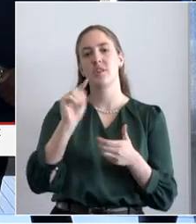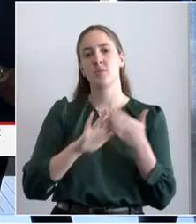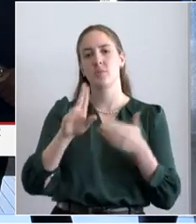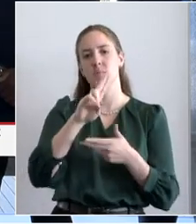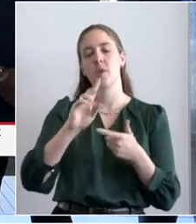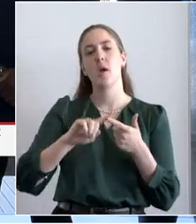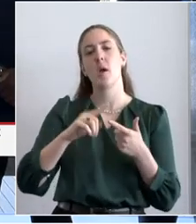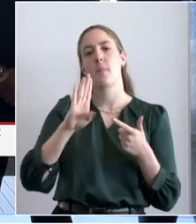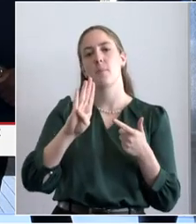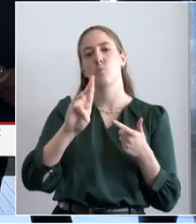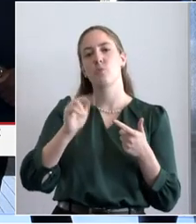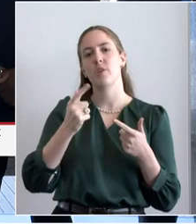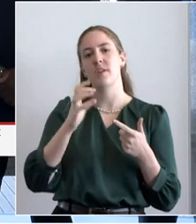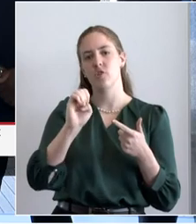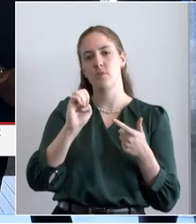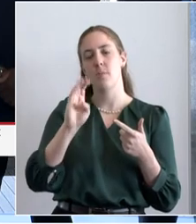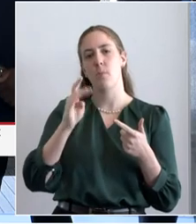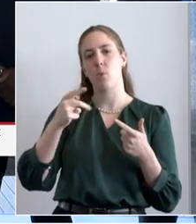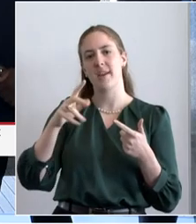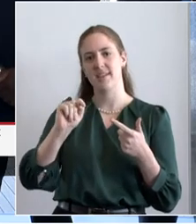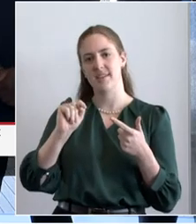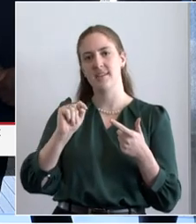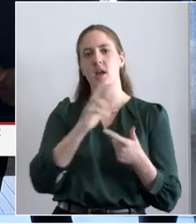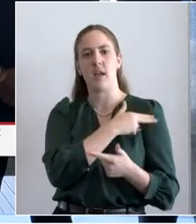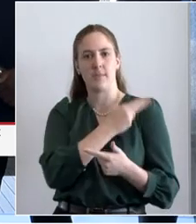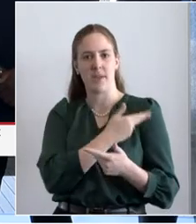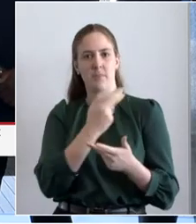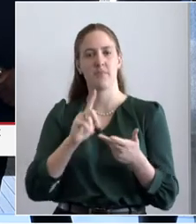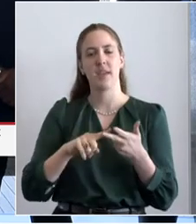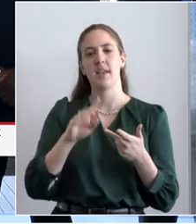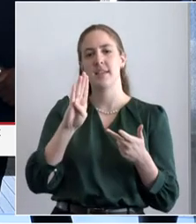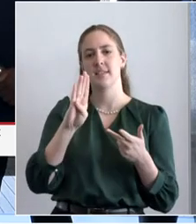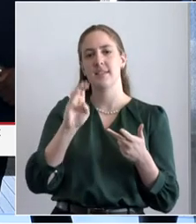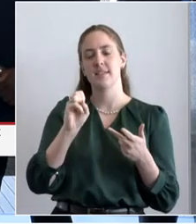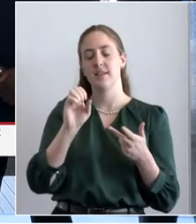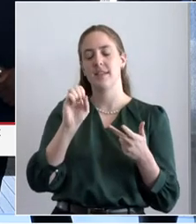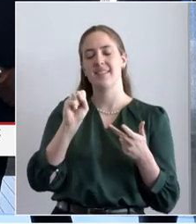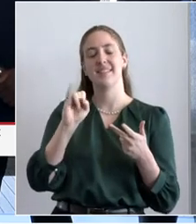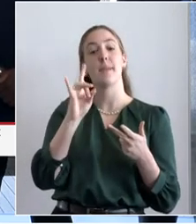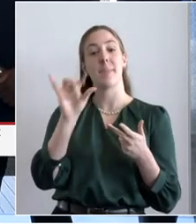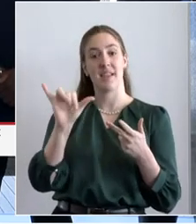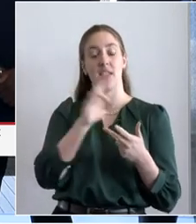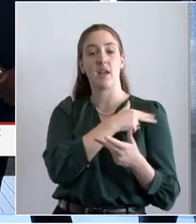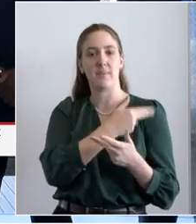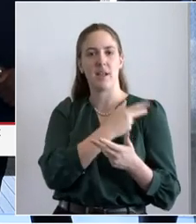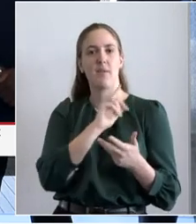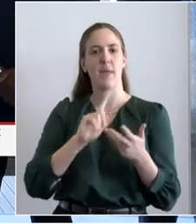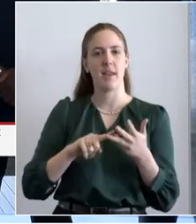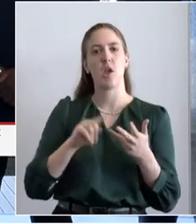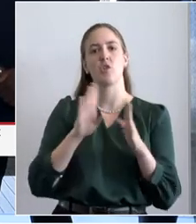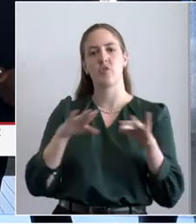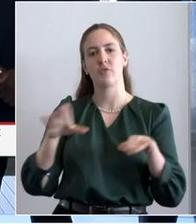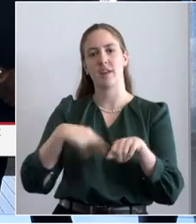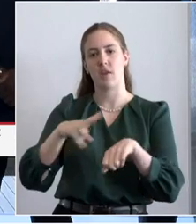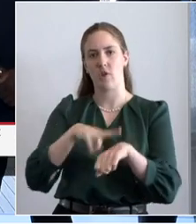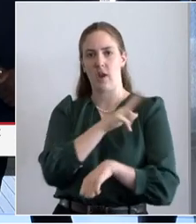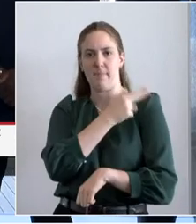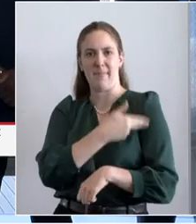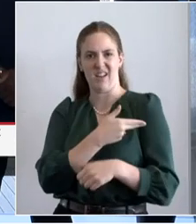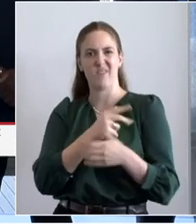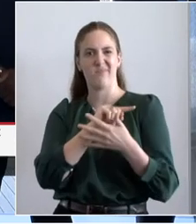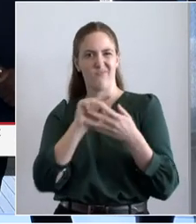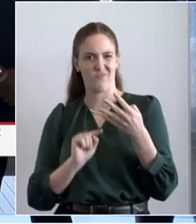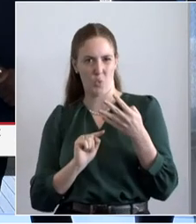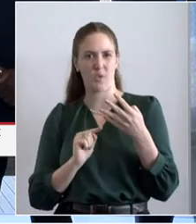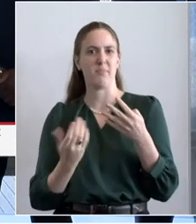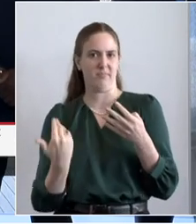Hospital, Children's National Medical, and Sibley Hopkins. Our anchor institutions deserve a lot of credit for their